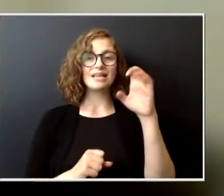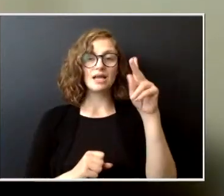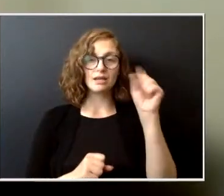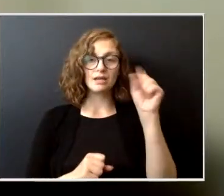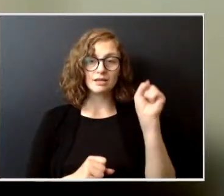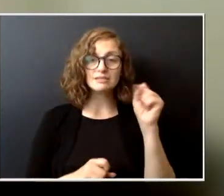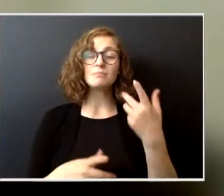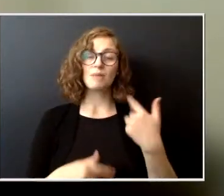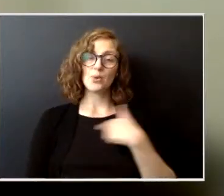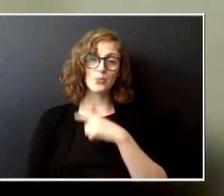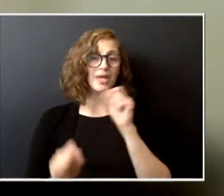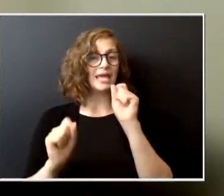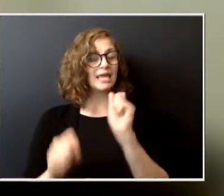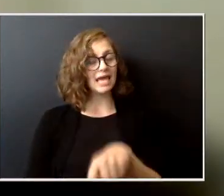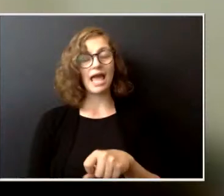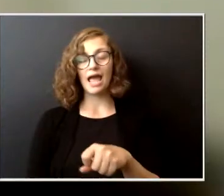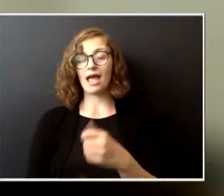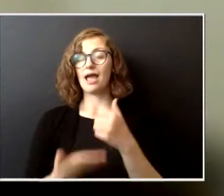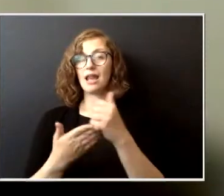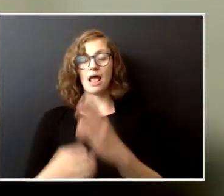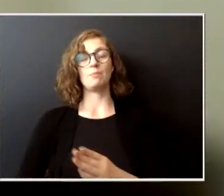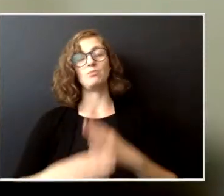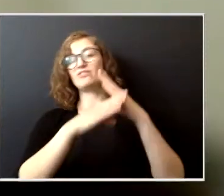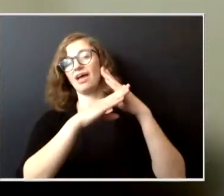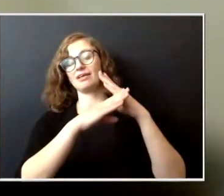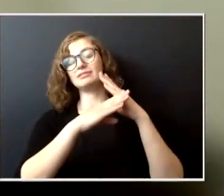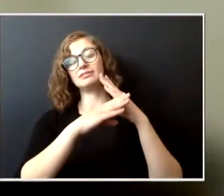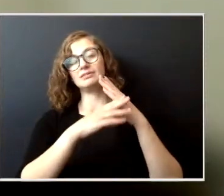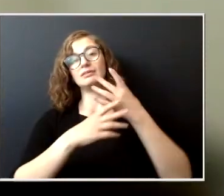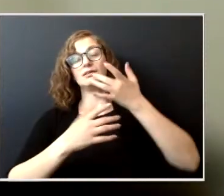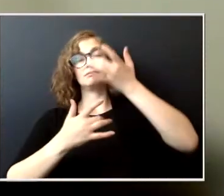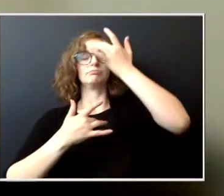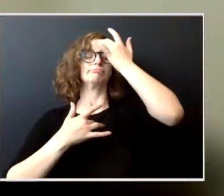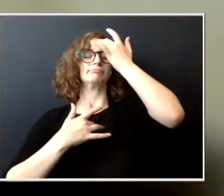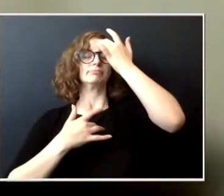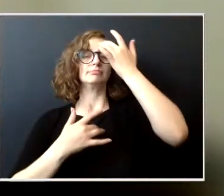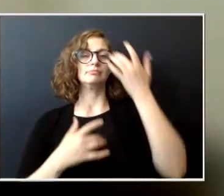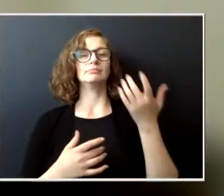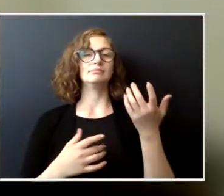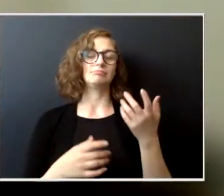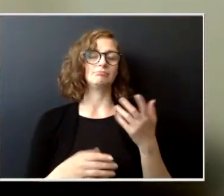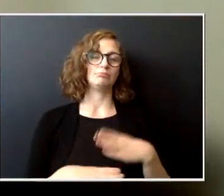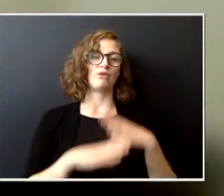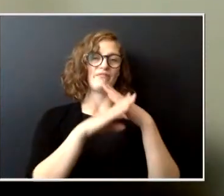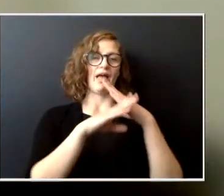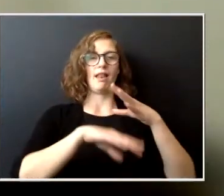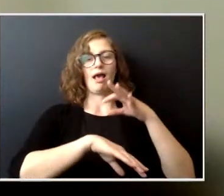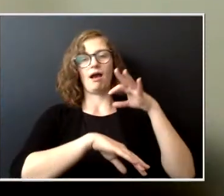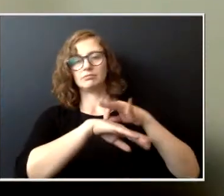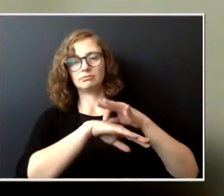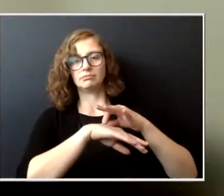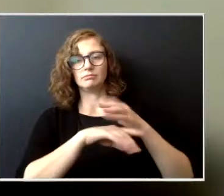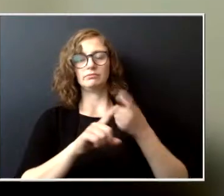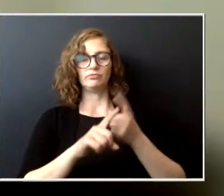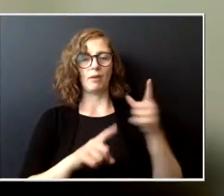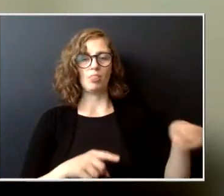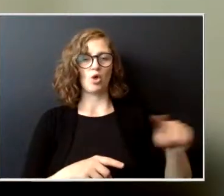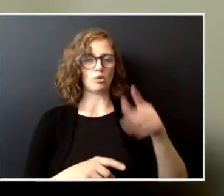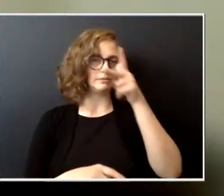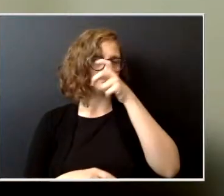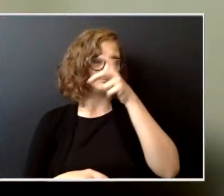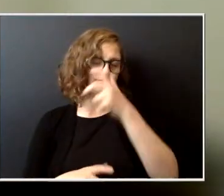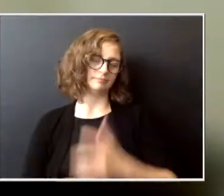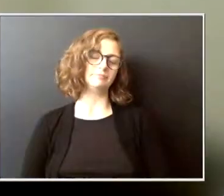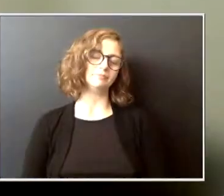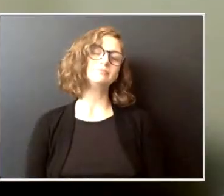can do things to help prevent you from getting bit by those insects and infected with these bacteria and viruses that those